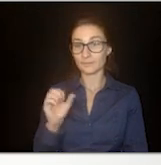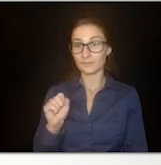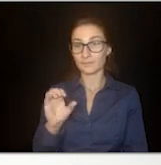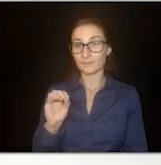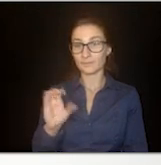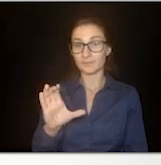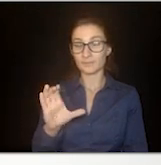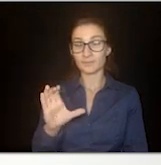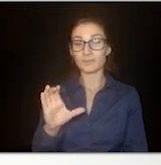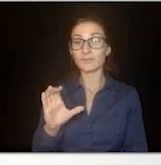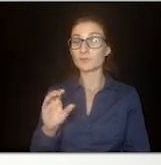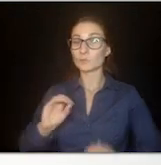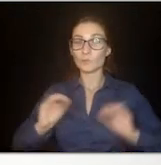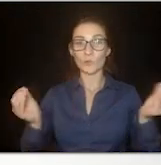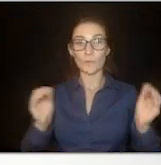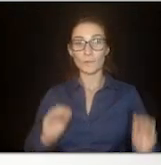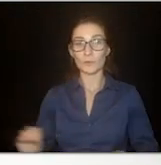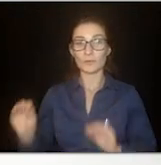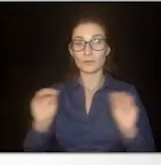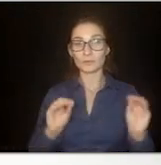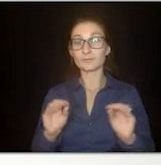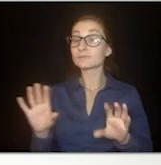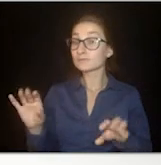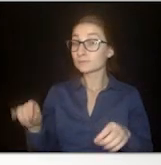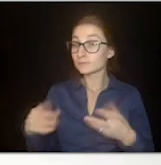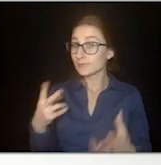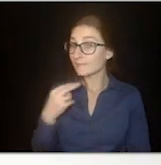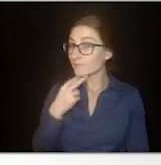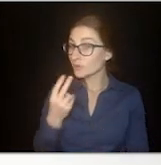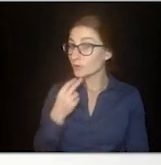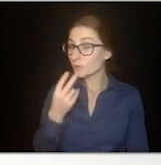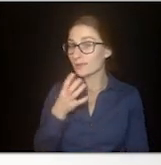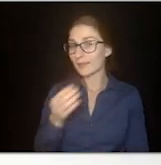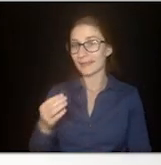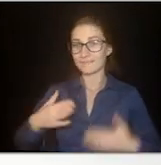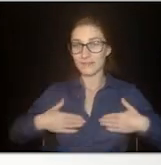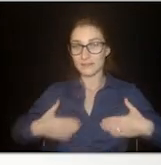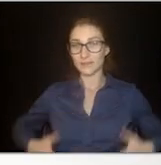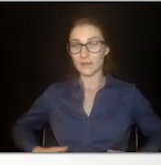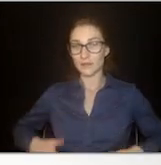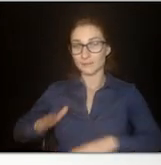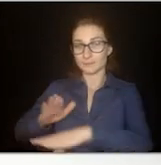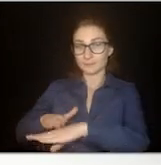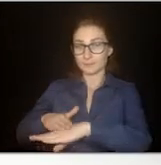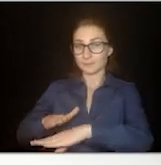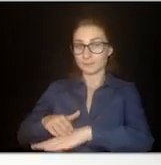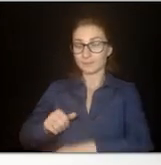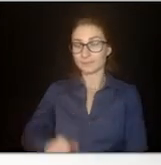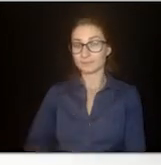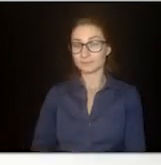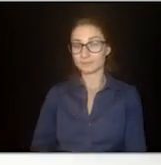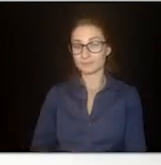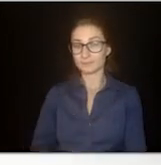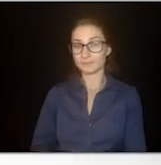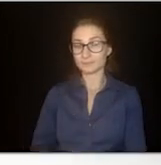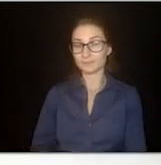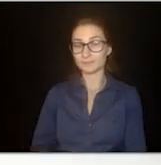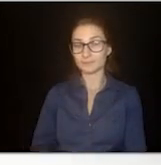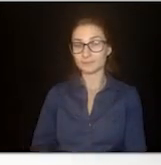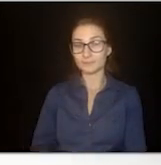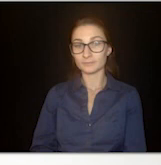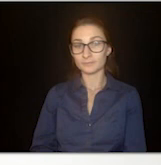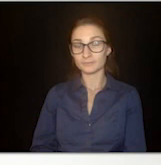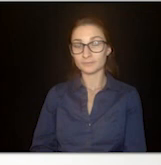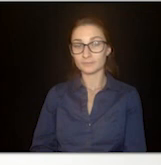After 12 seconds with no movement, Ms. Mallory gives Arna a verbal and physical prompt. Move foot.